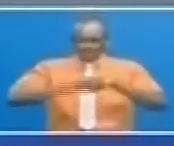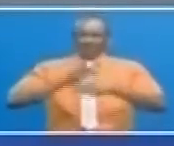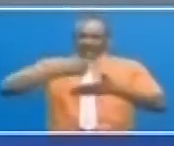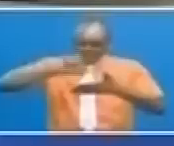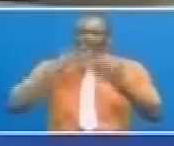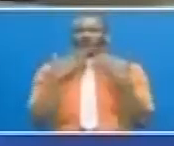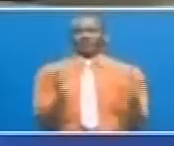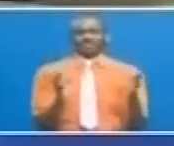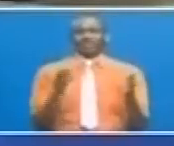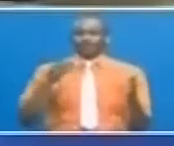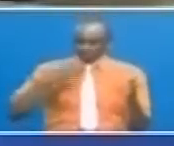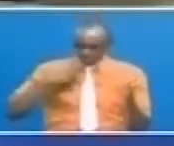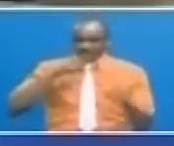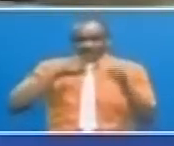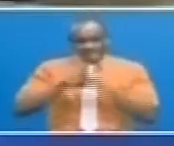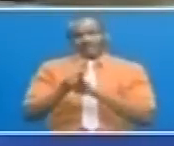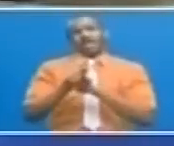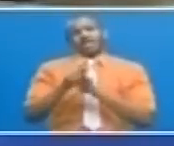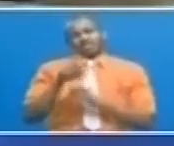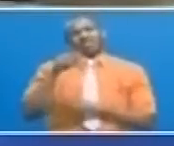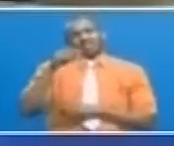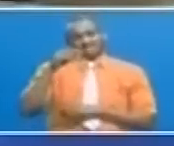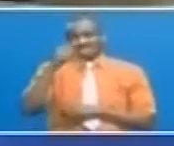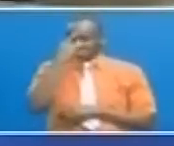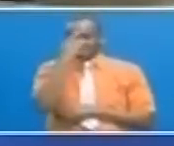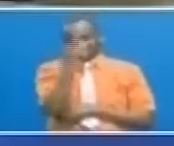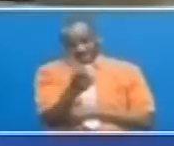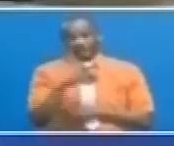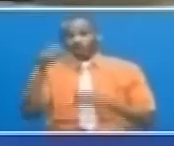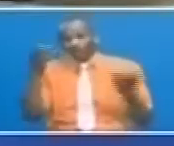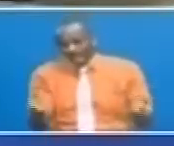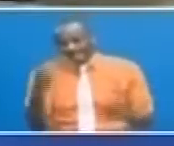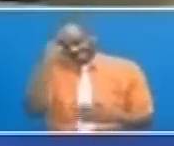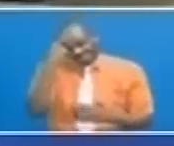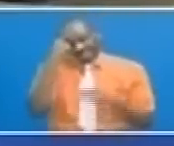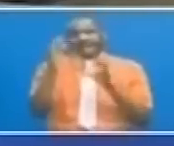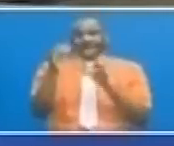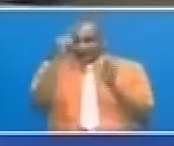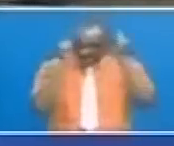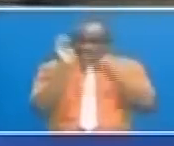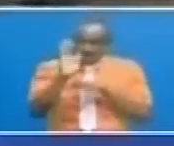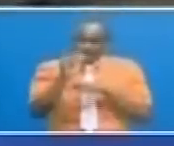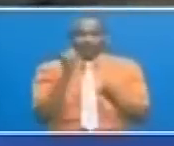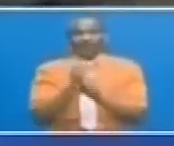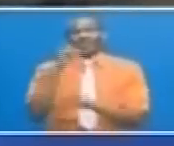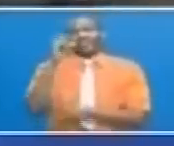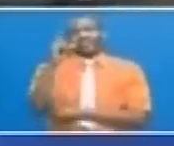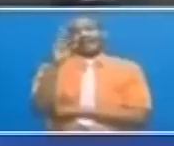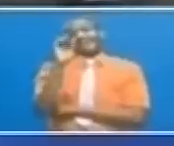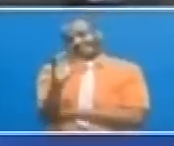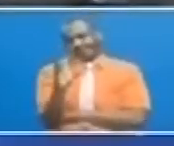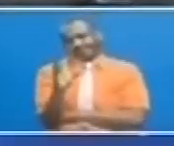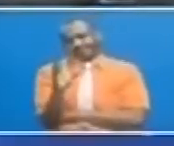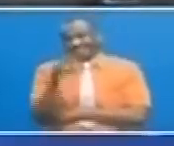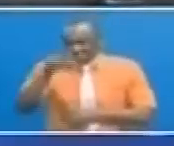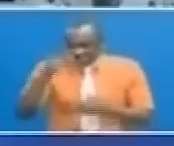was declared at the point of entry in Mumbai, India, destined for the Indian battalion operating in the DRC. The UN